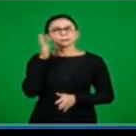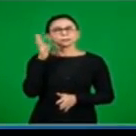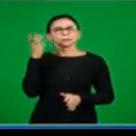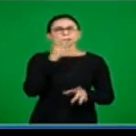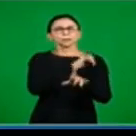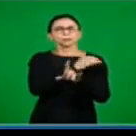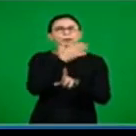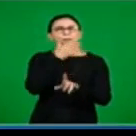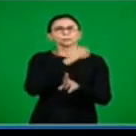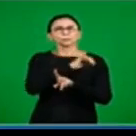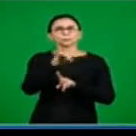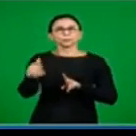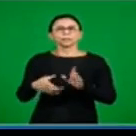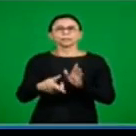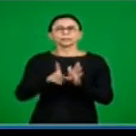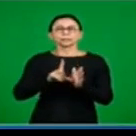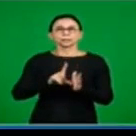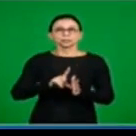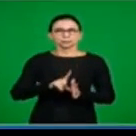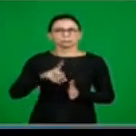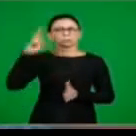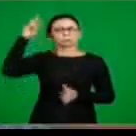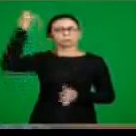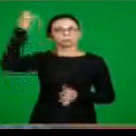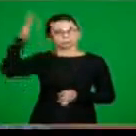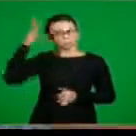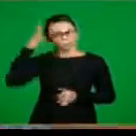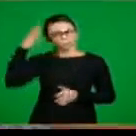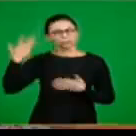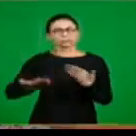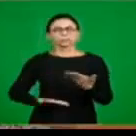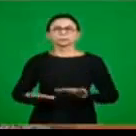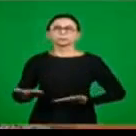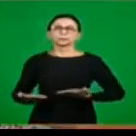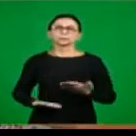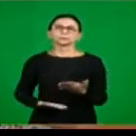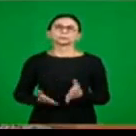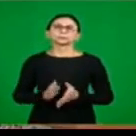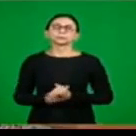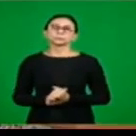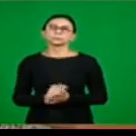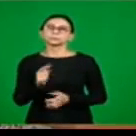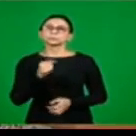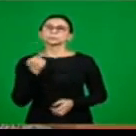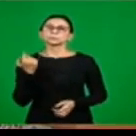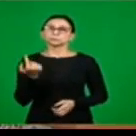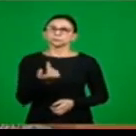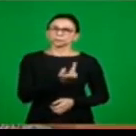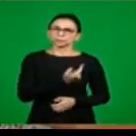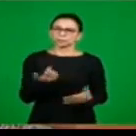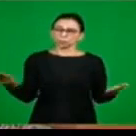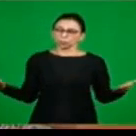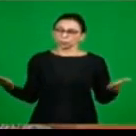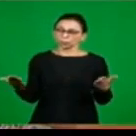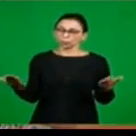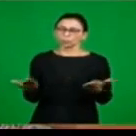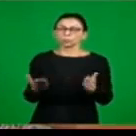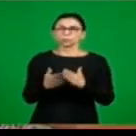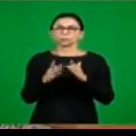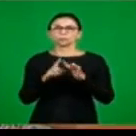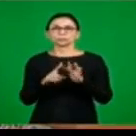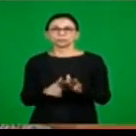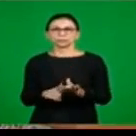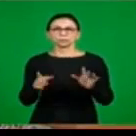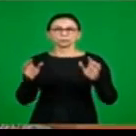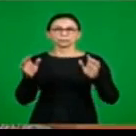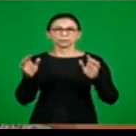prophets. God doesn't do anything before revealing his secret to the prophets. So we have been able to reach it. The church